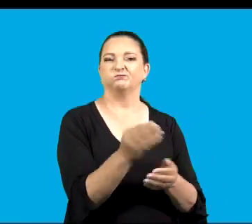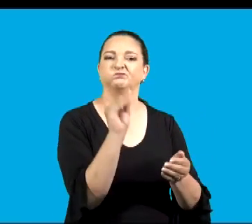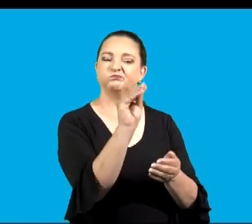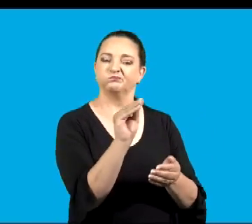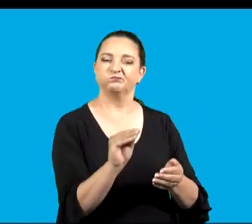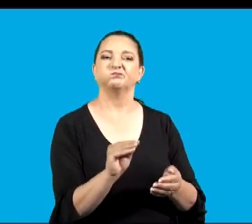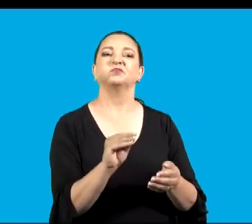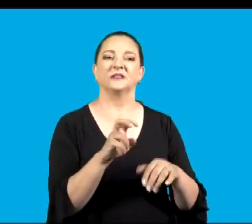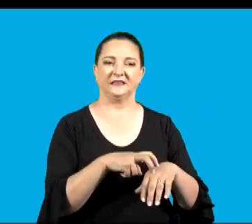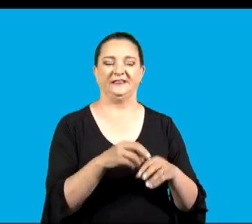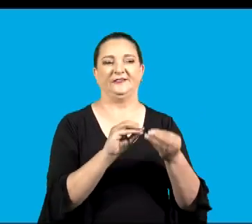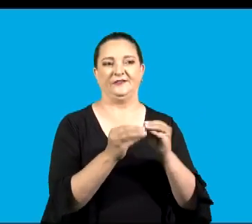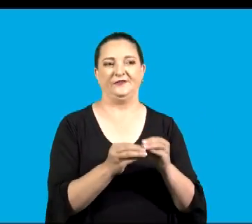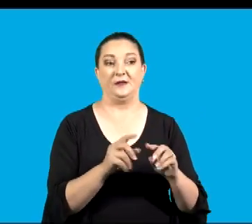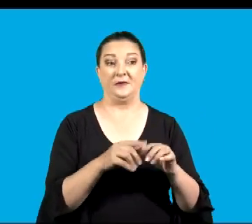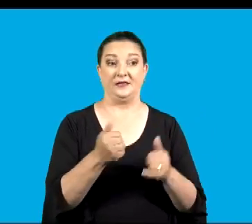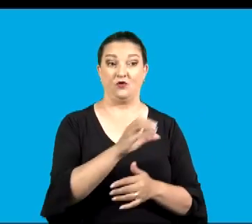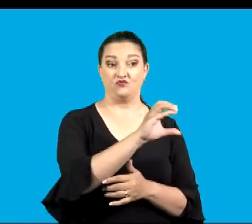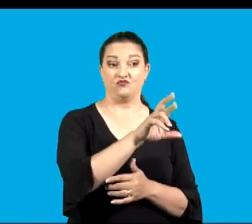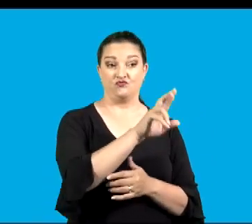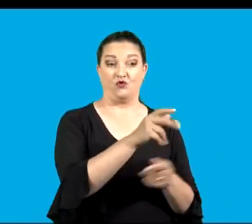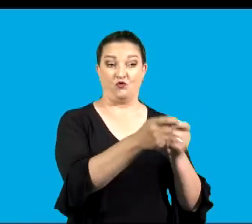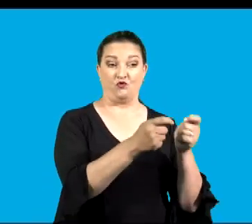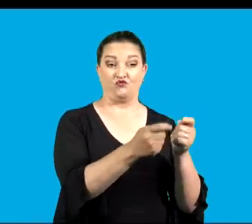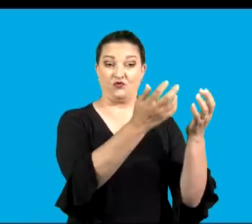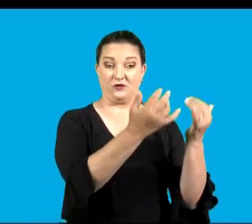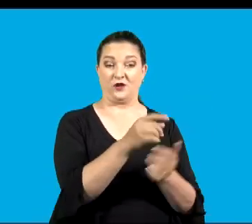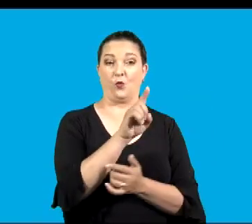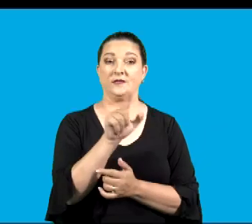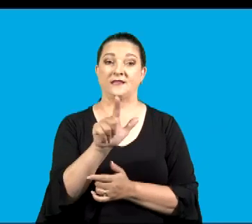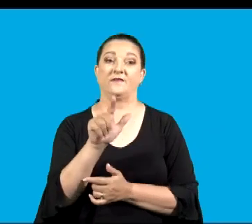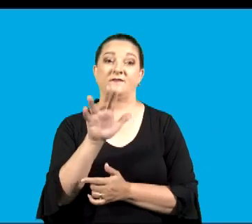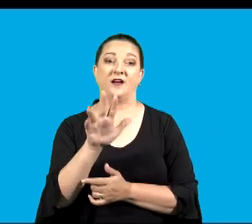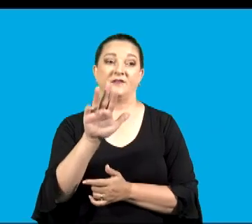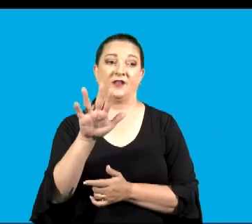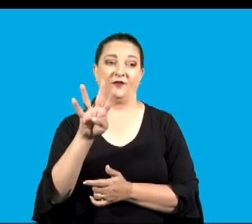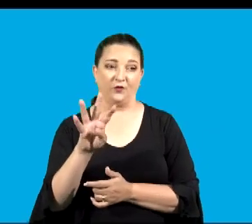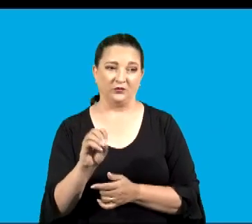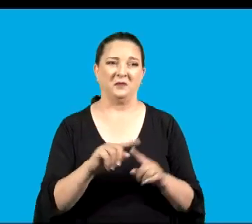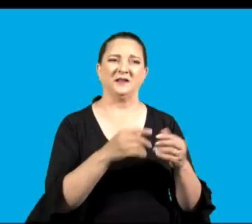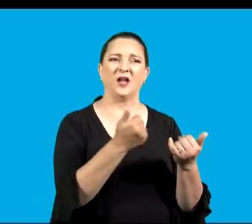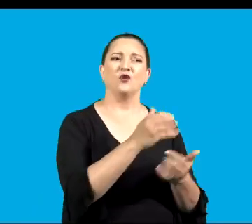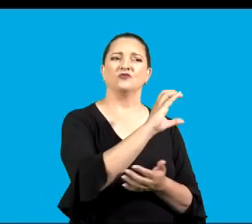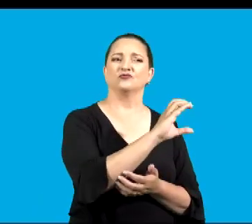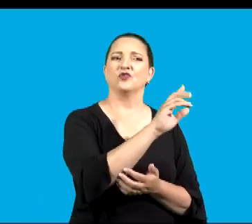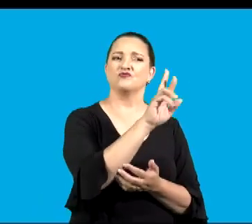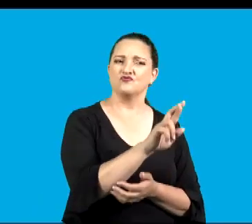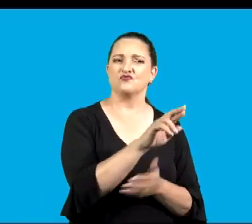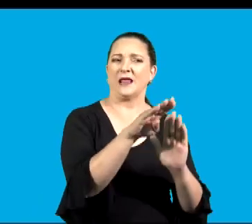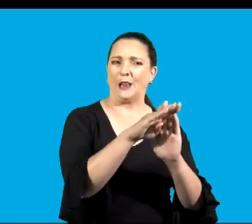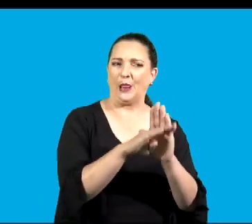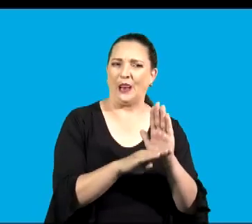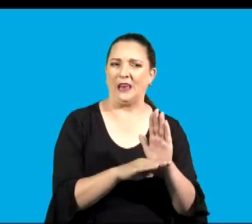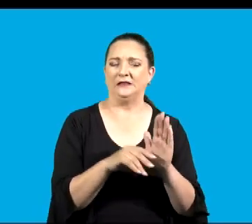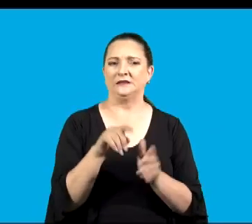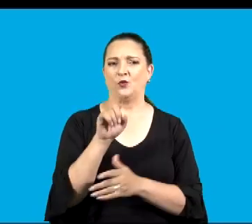balance is 175,940 and the creditors list total in the creditors ledger is 186,350. You can see